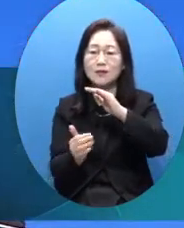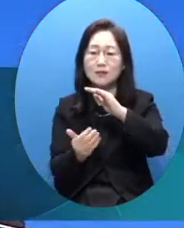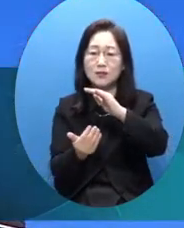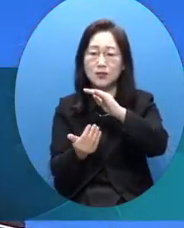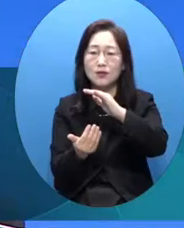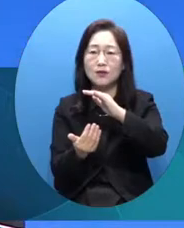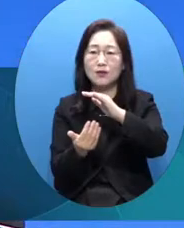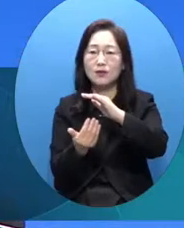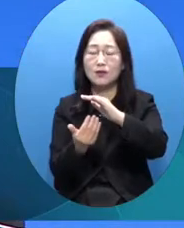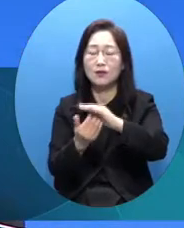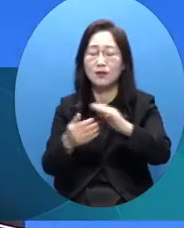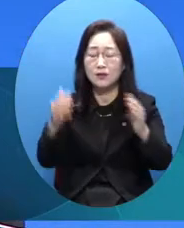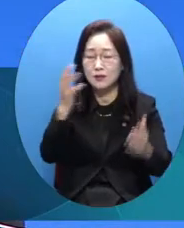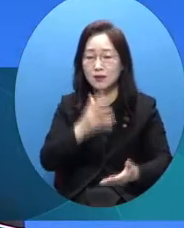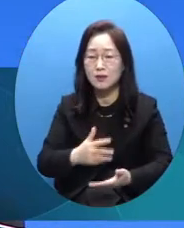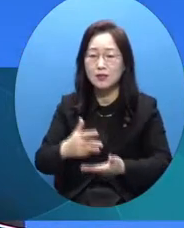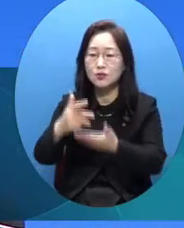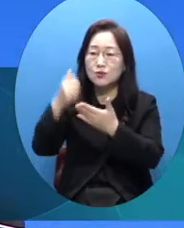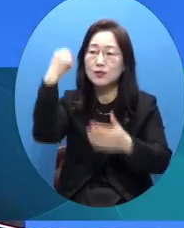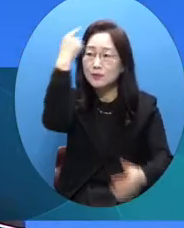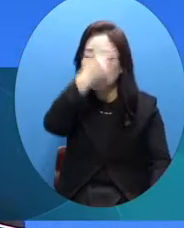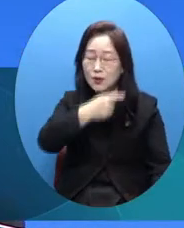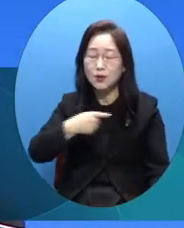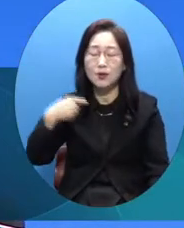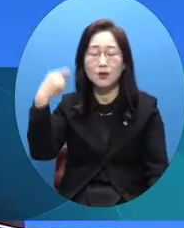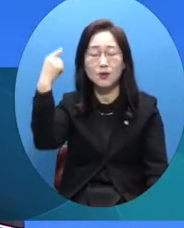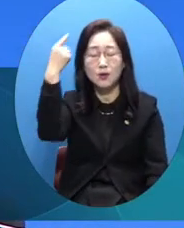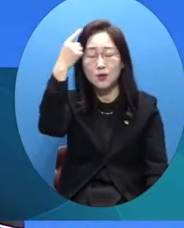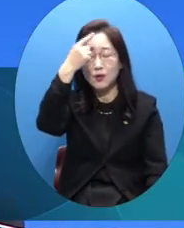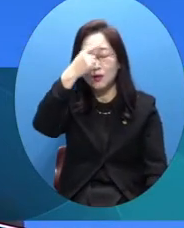and I know that my dream will come true